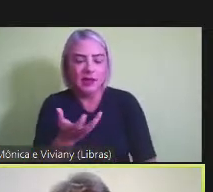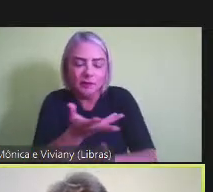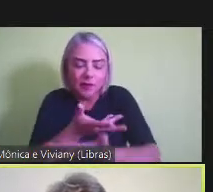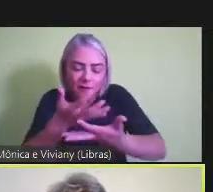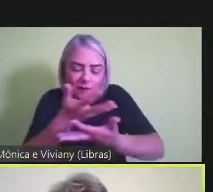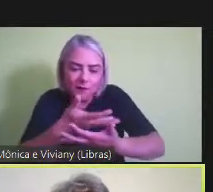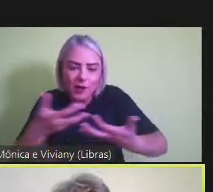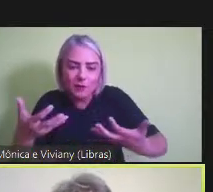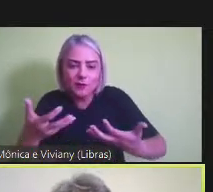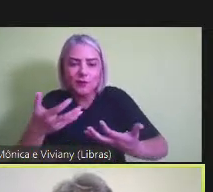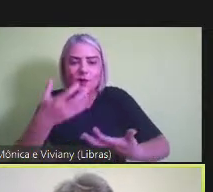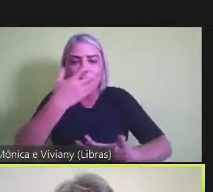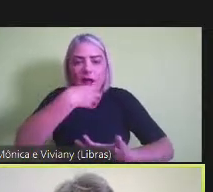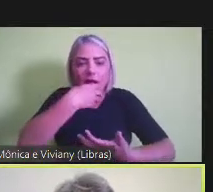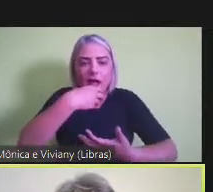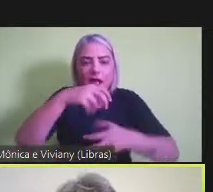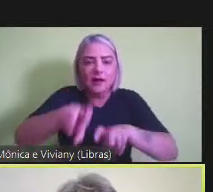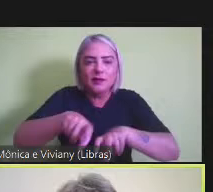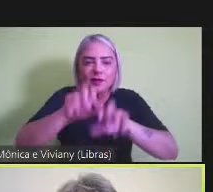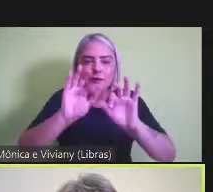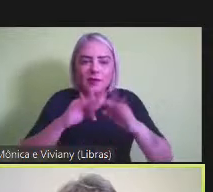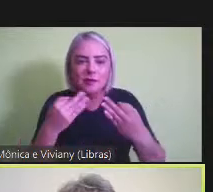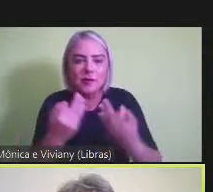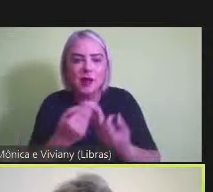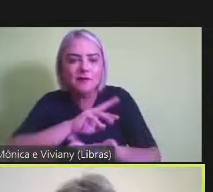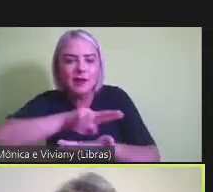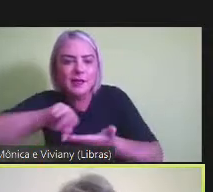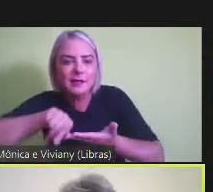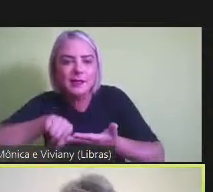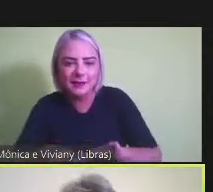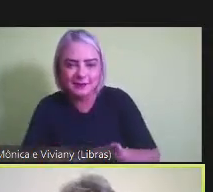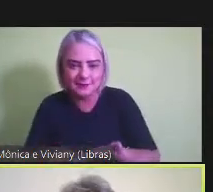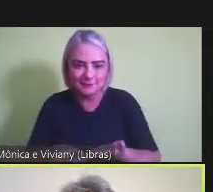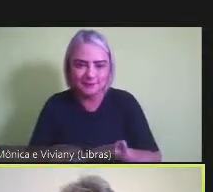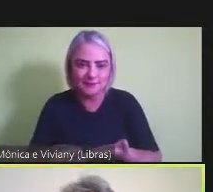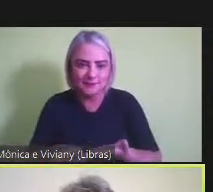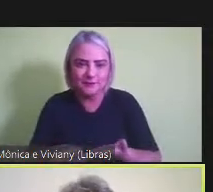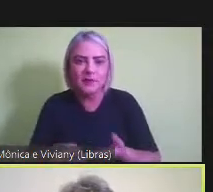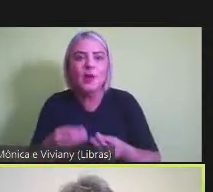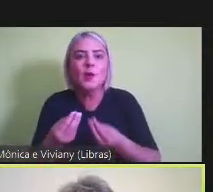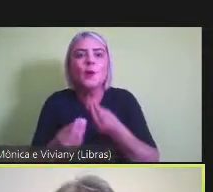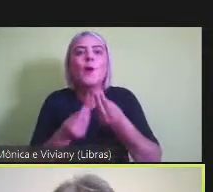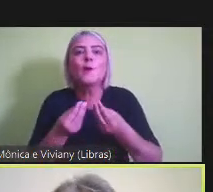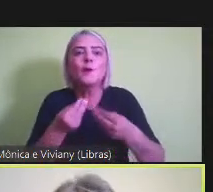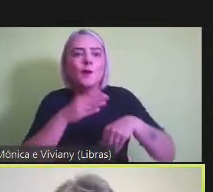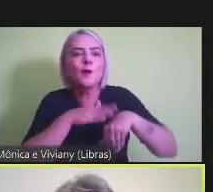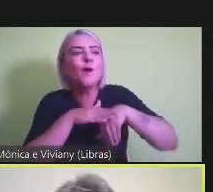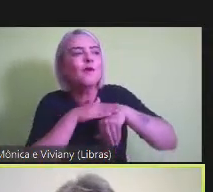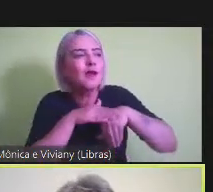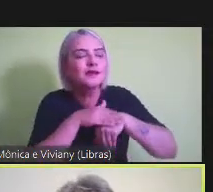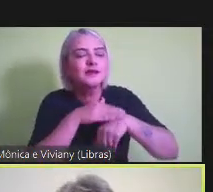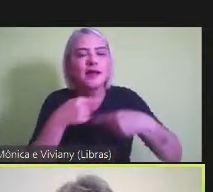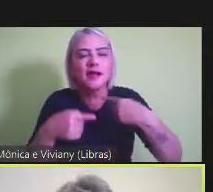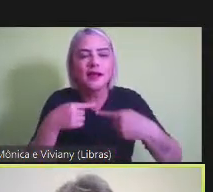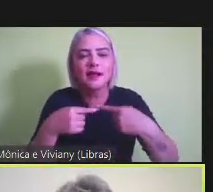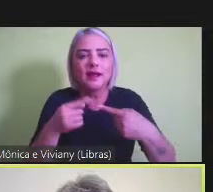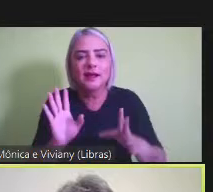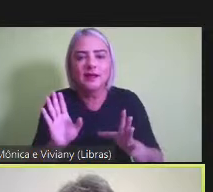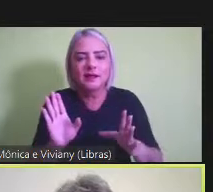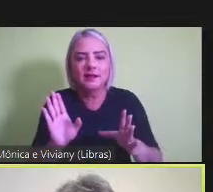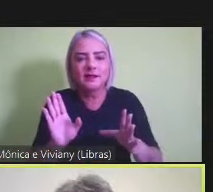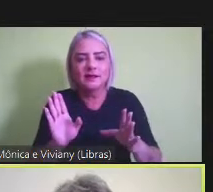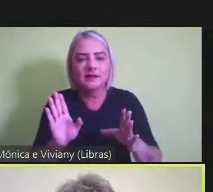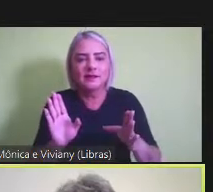want vegetables and we want family agriculture. We want variety. How are you going to dialogue with